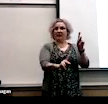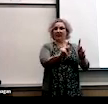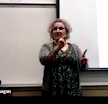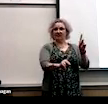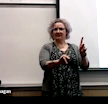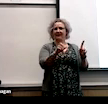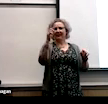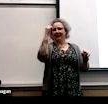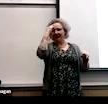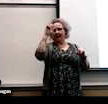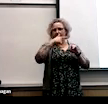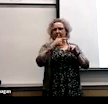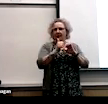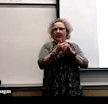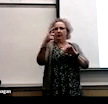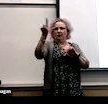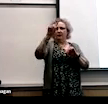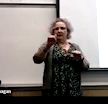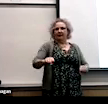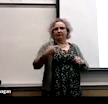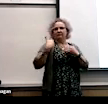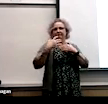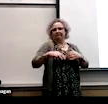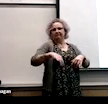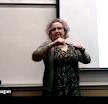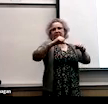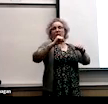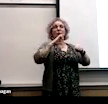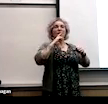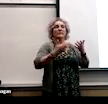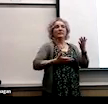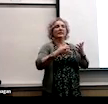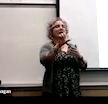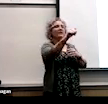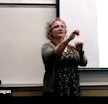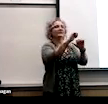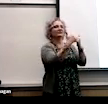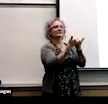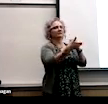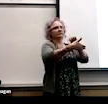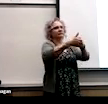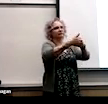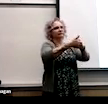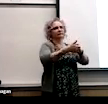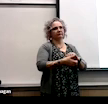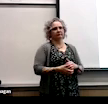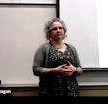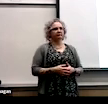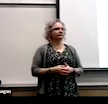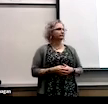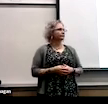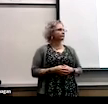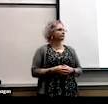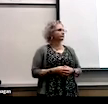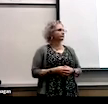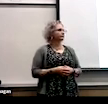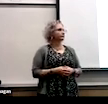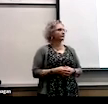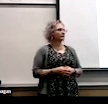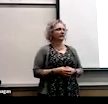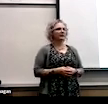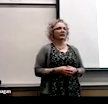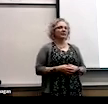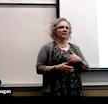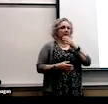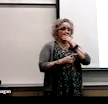step into that role in some ways, or how you might be able to partner with others and share the role. We want to address gaps in transition readiness